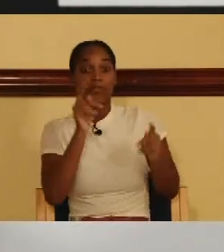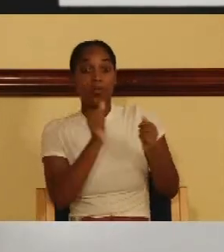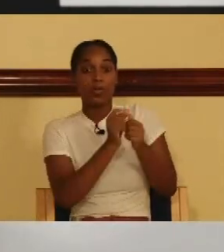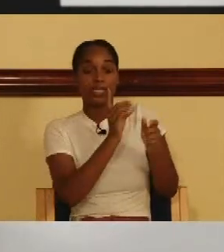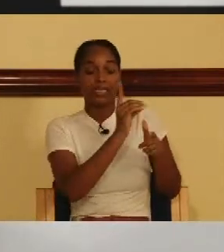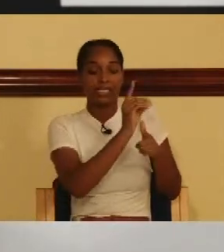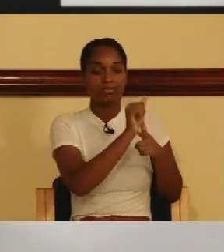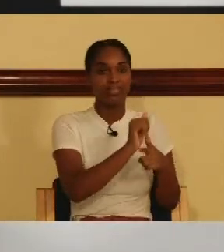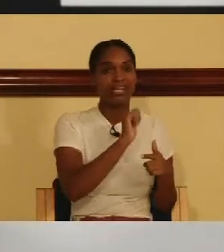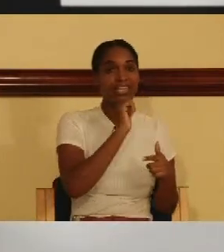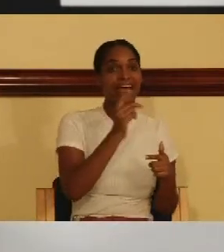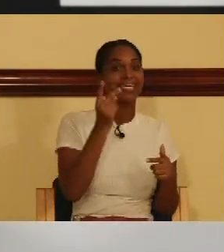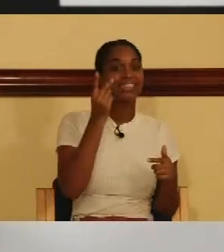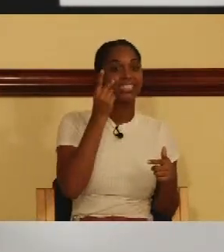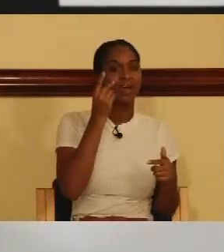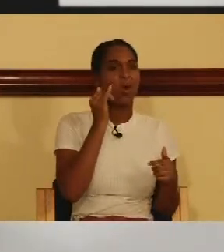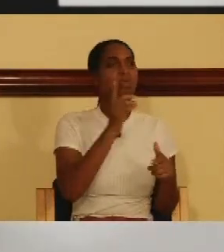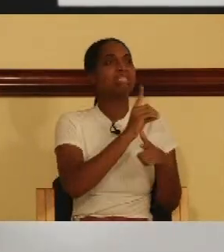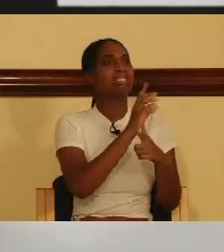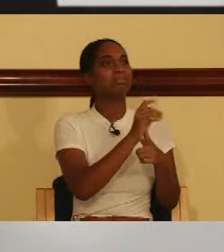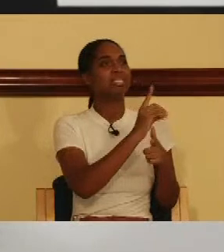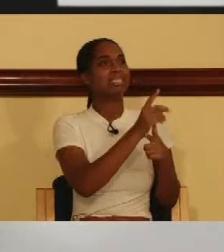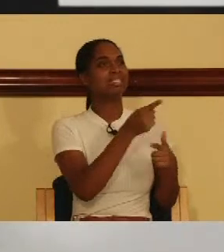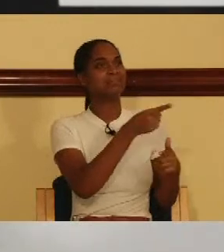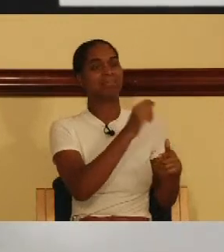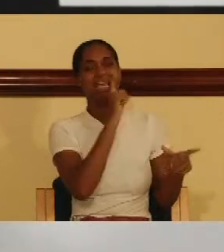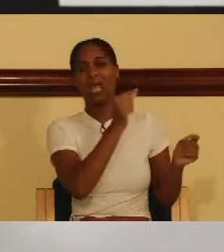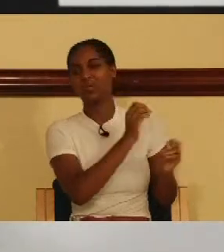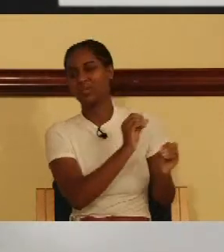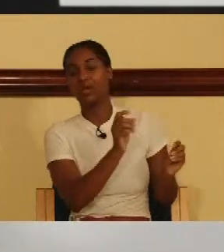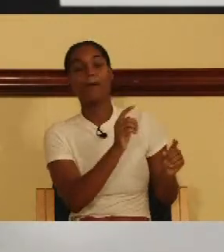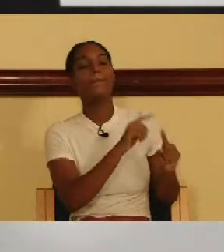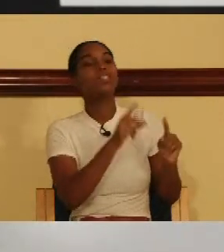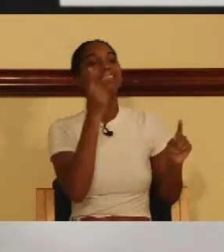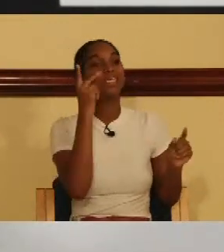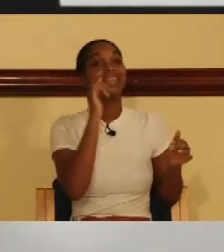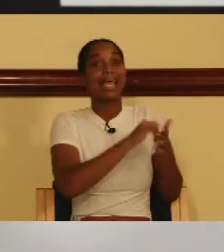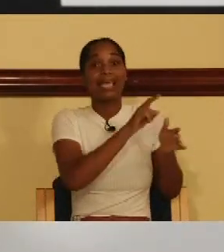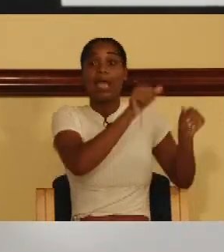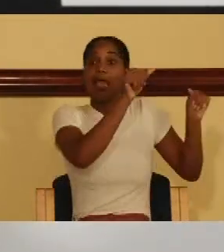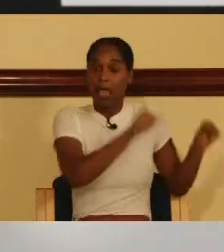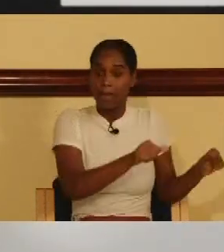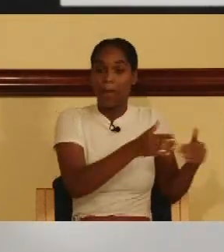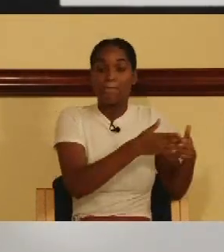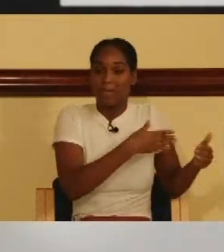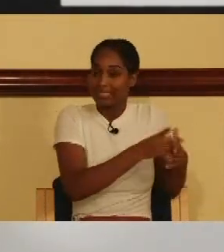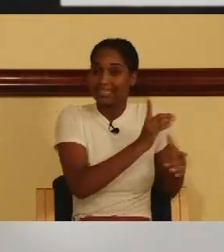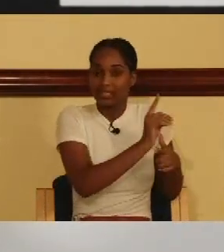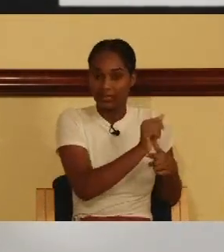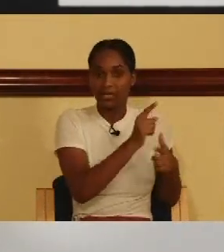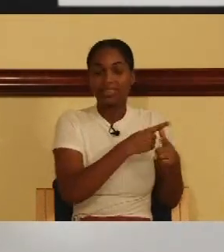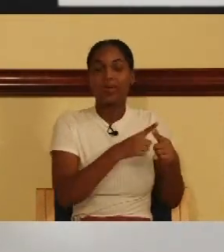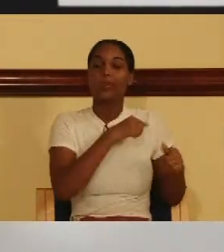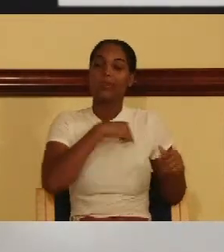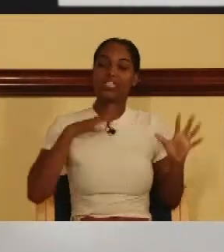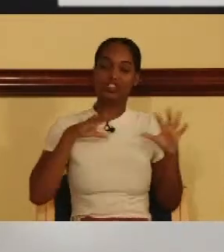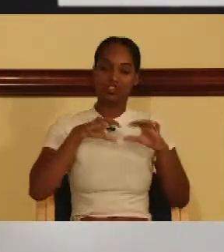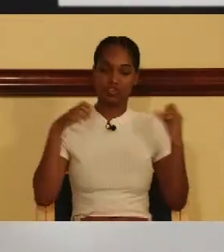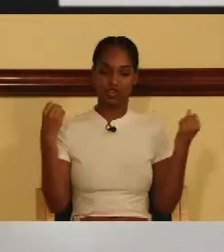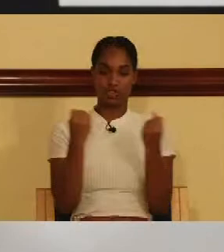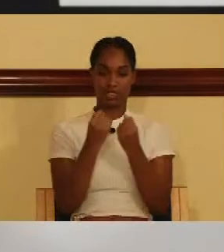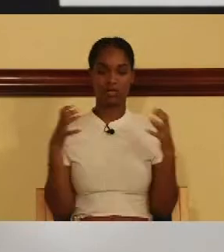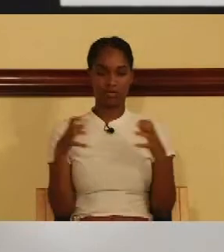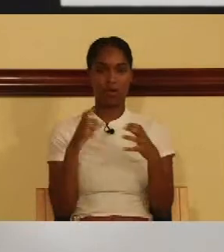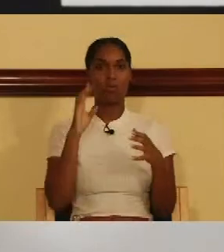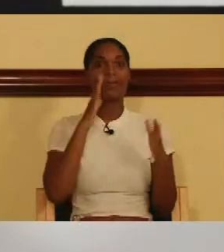seen just for their disability but for their capability, then as a society we would plan for them in